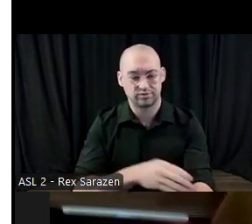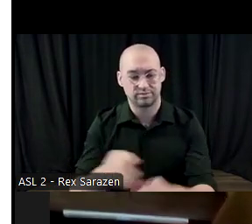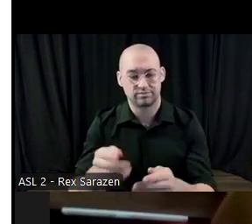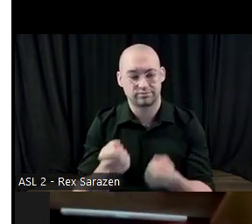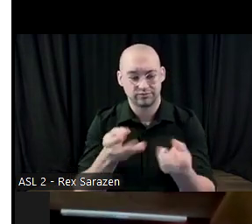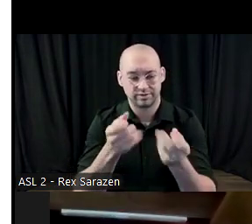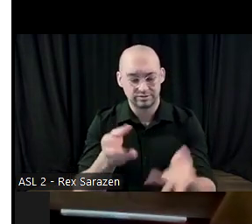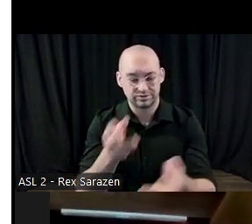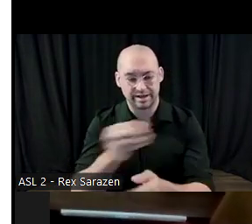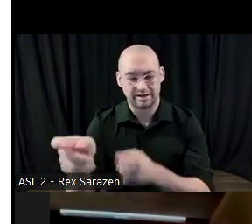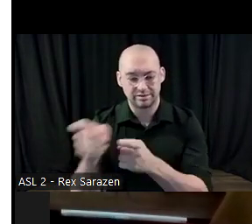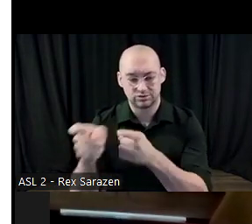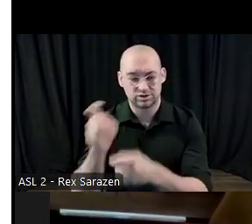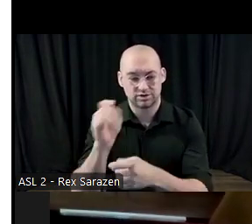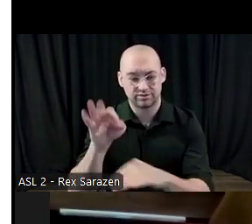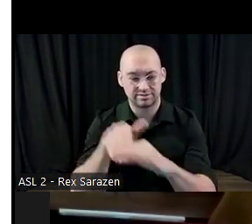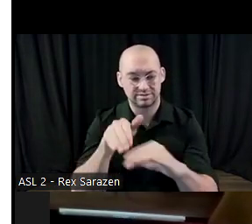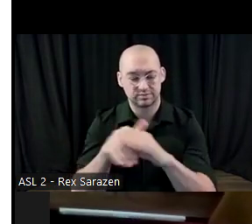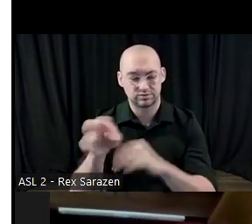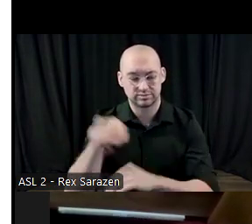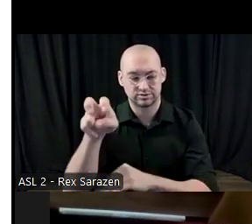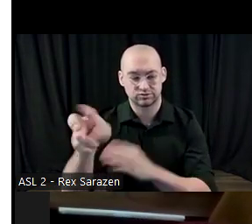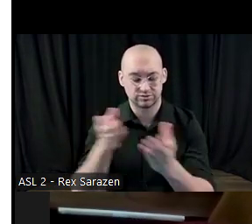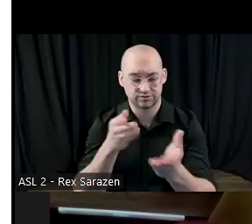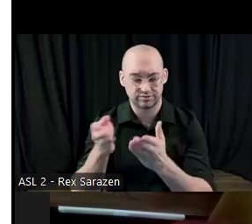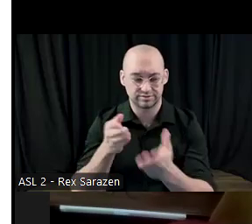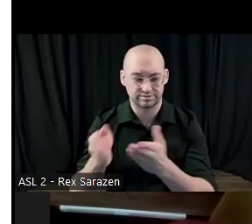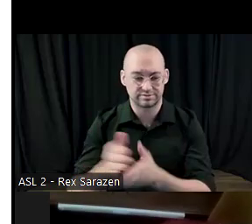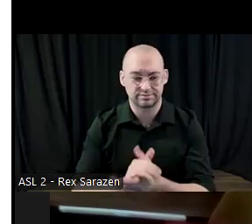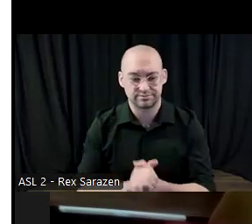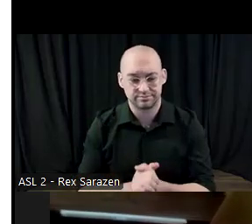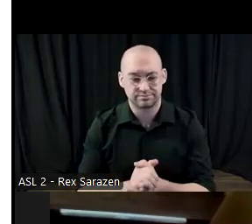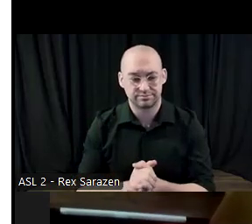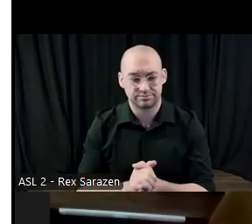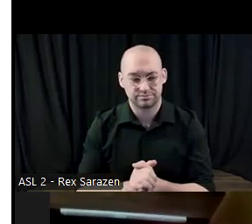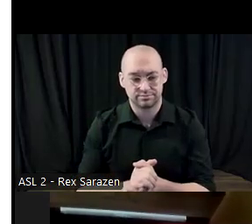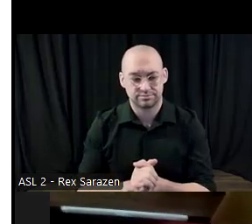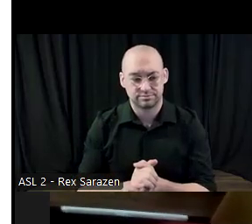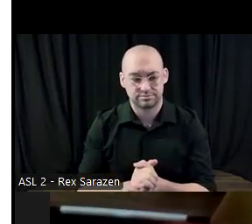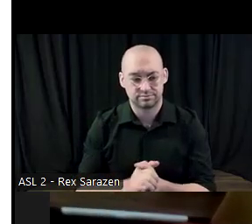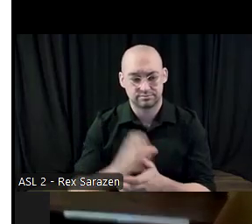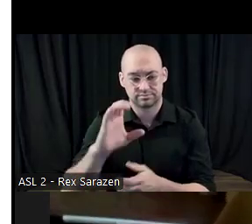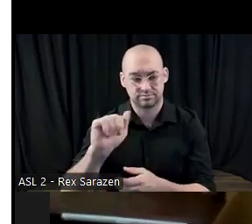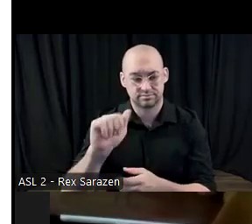provision and governance of accessible transportation services, which is CALSTA.